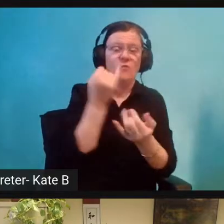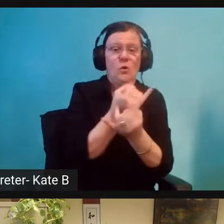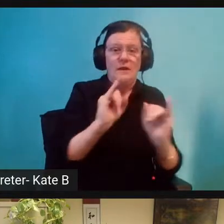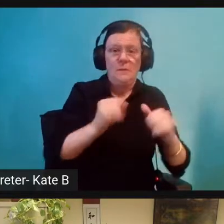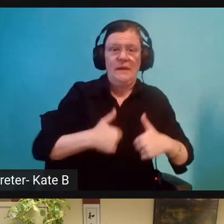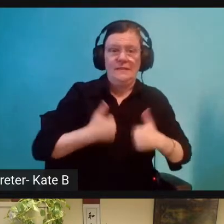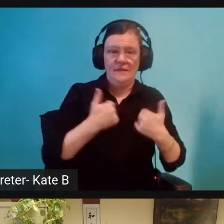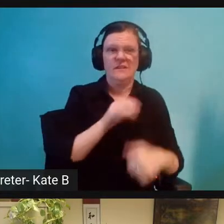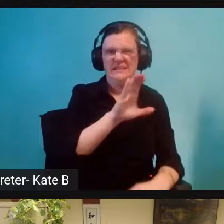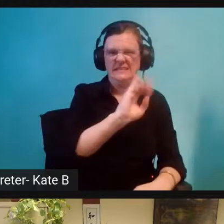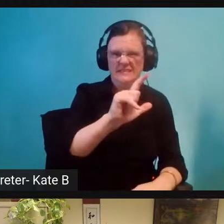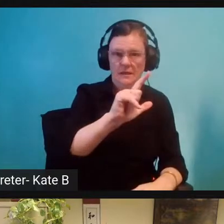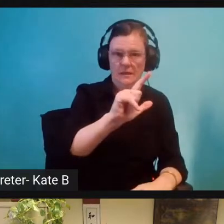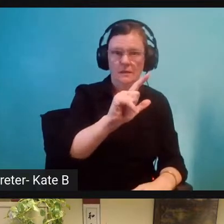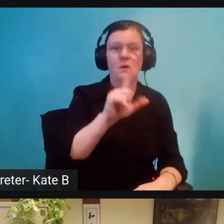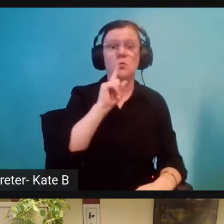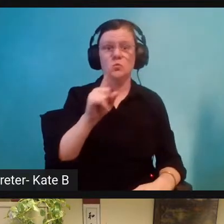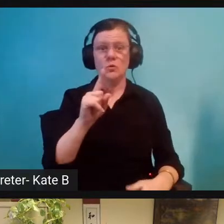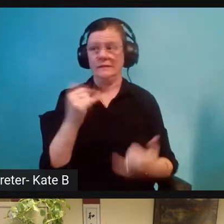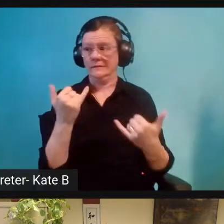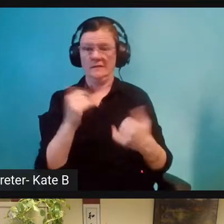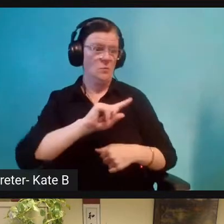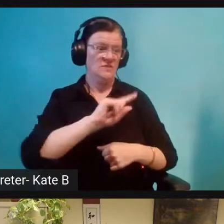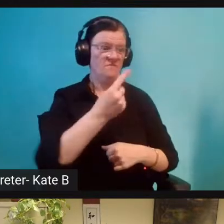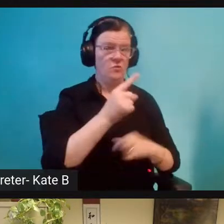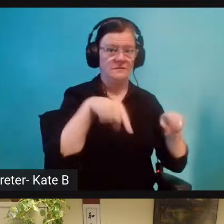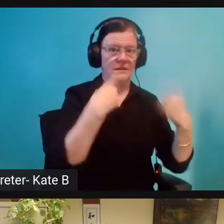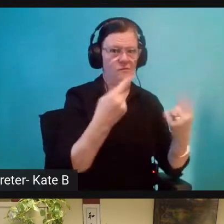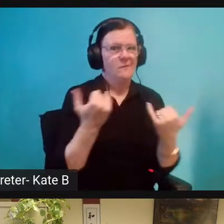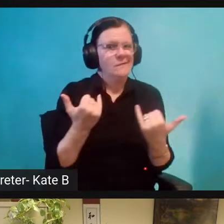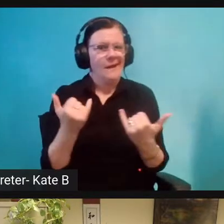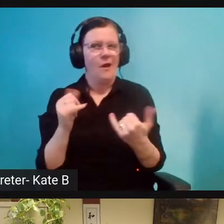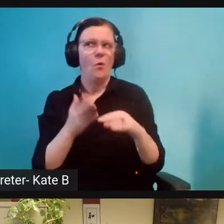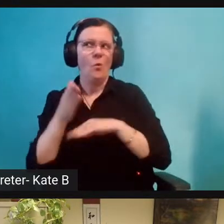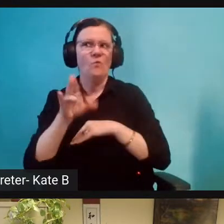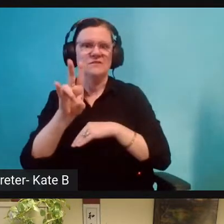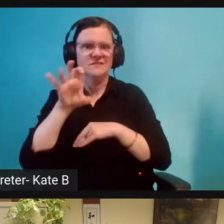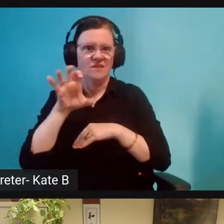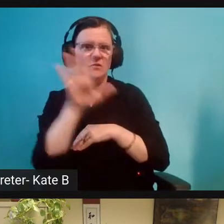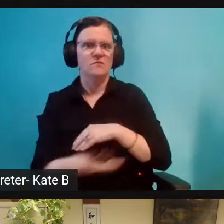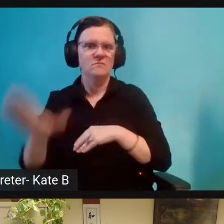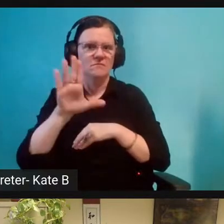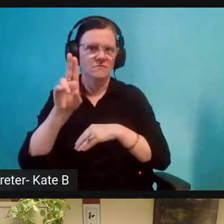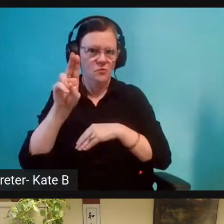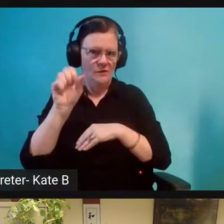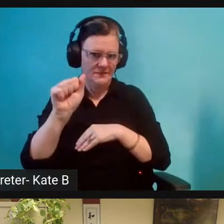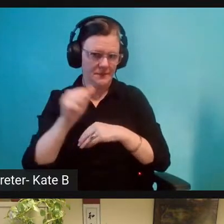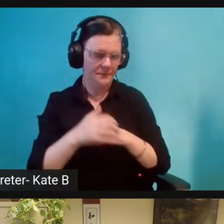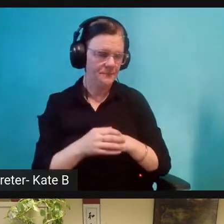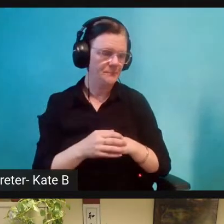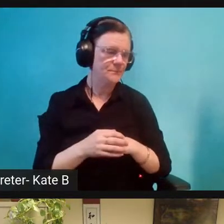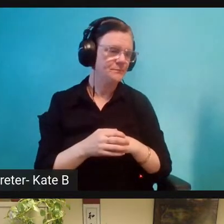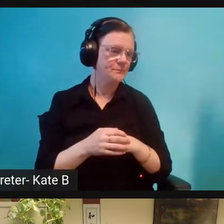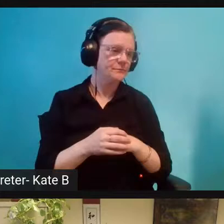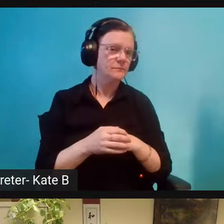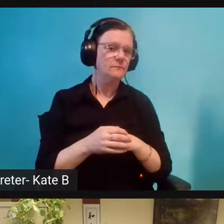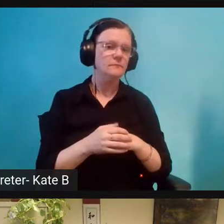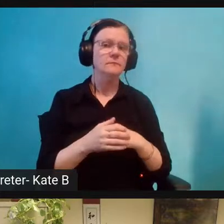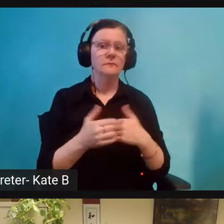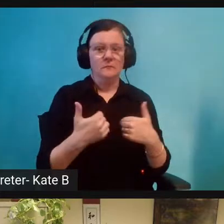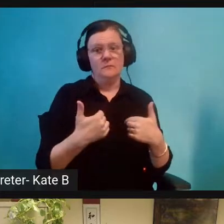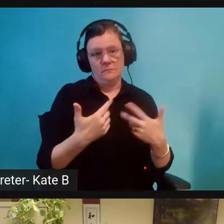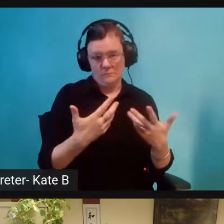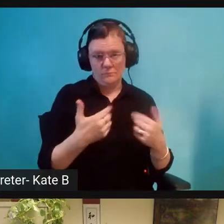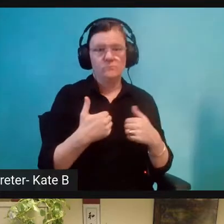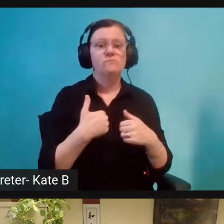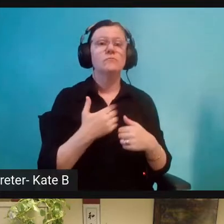US today, but it was the first program. And also to become a graduate student at